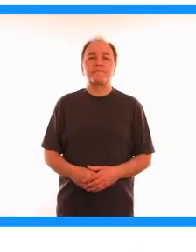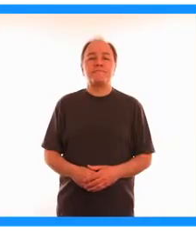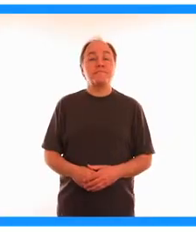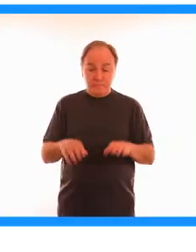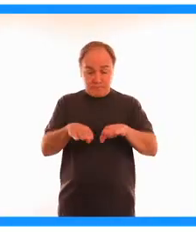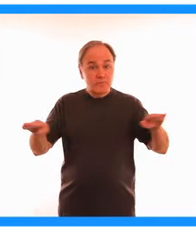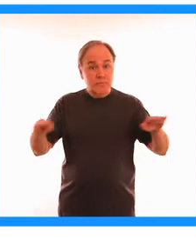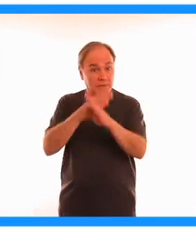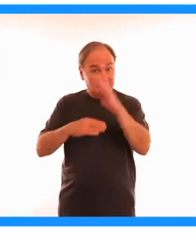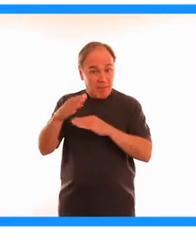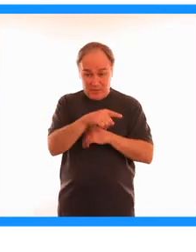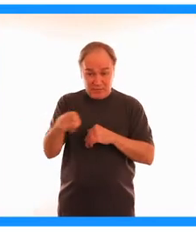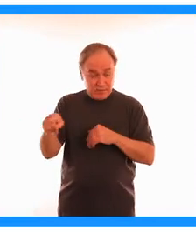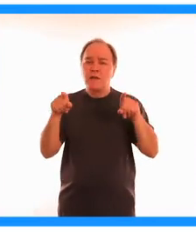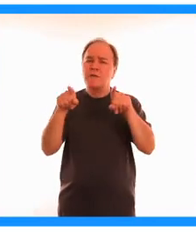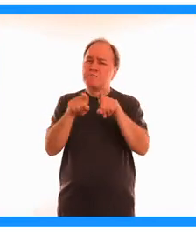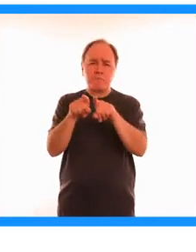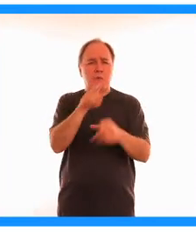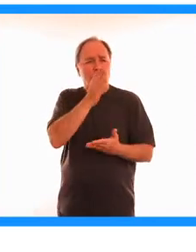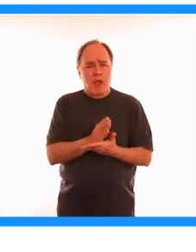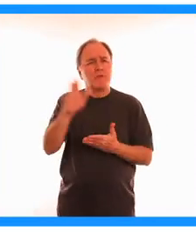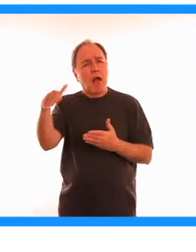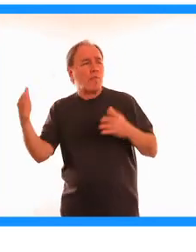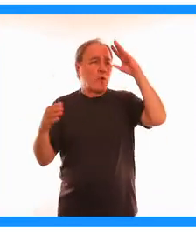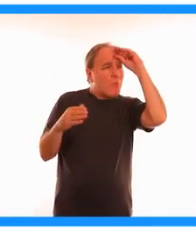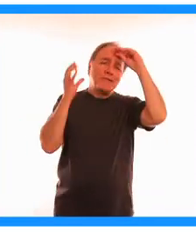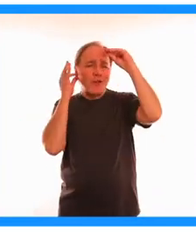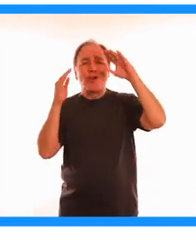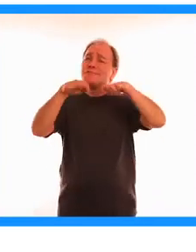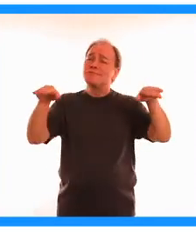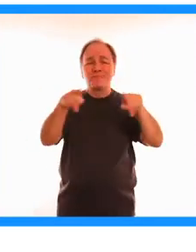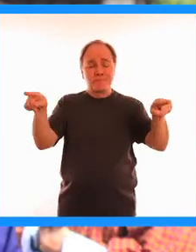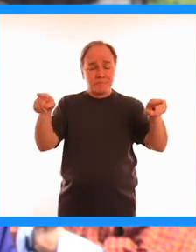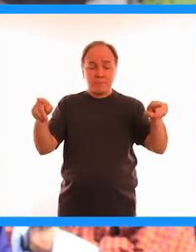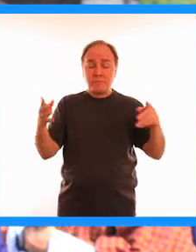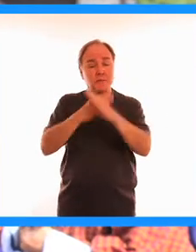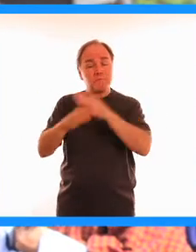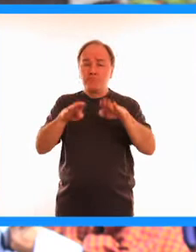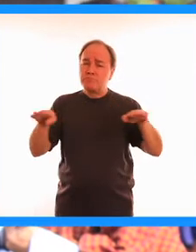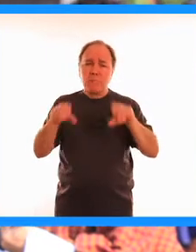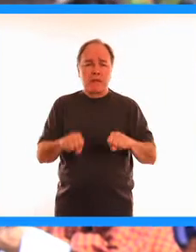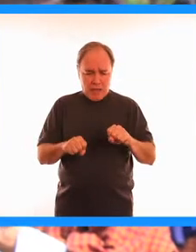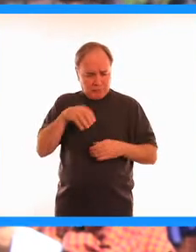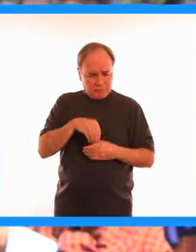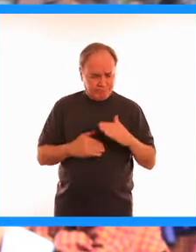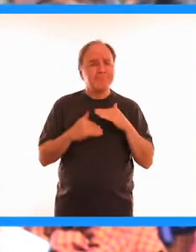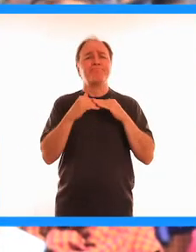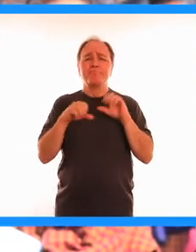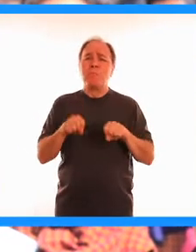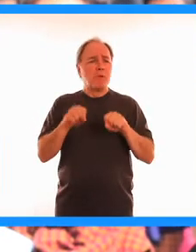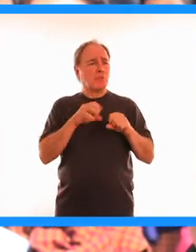Children with disabilities have the same rights as any other girl or boy. They have the potential to lead fulfilling lives and to contribute to the